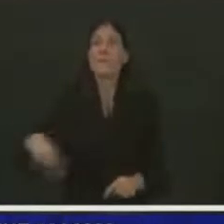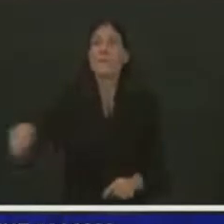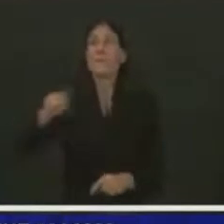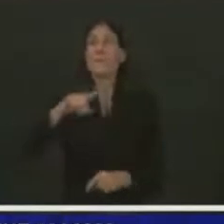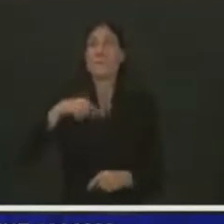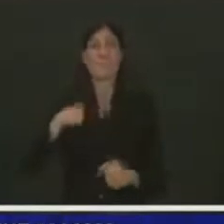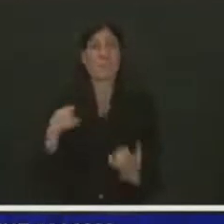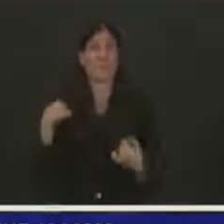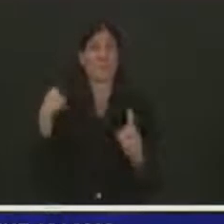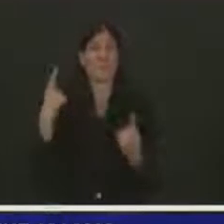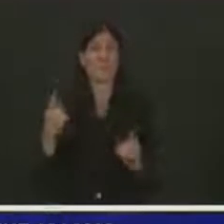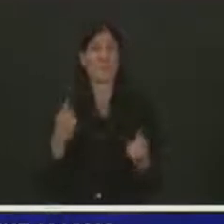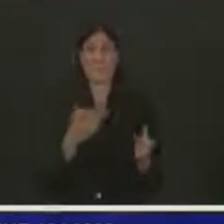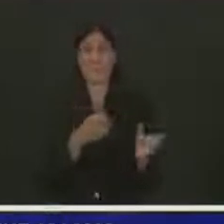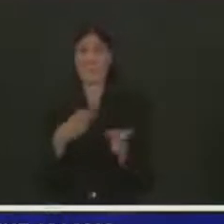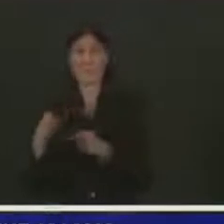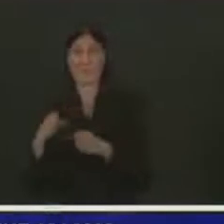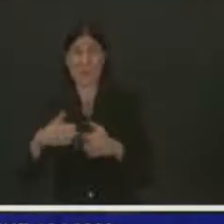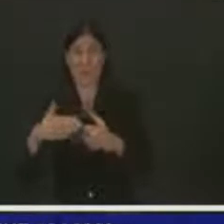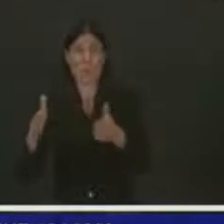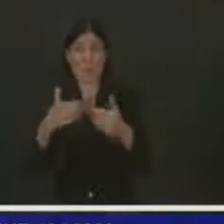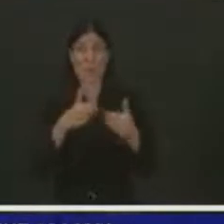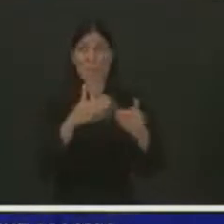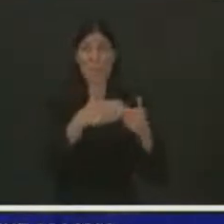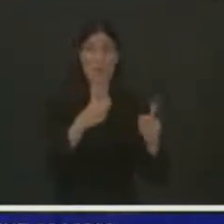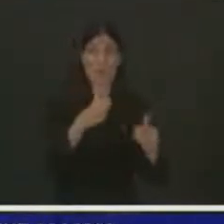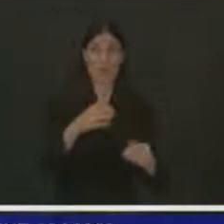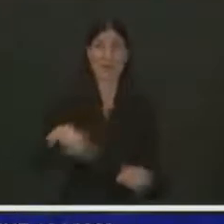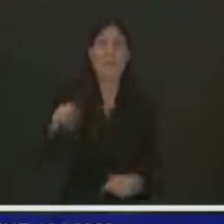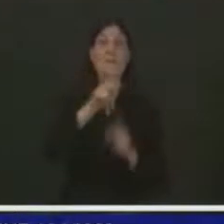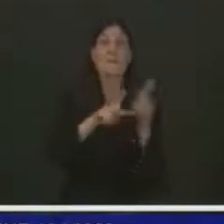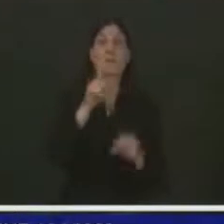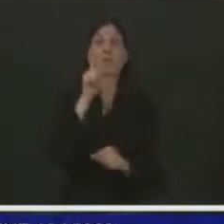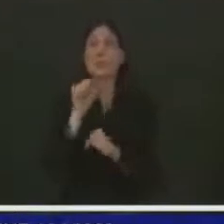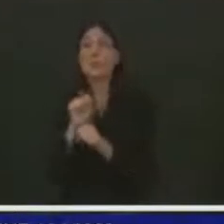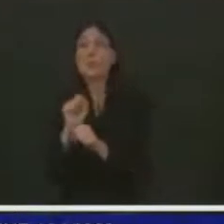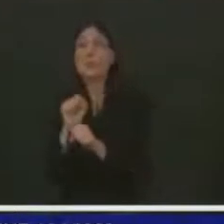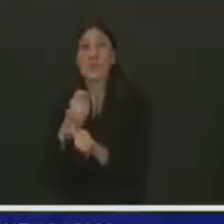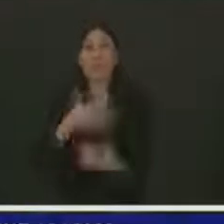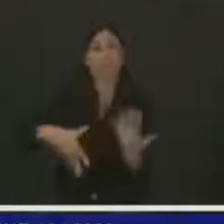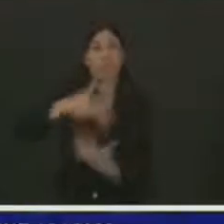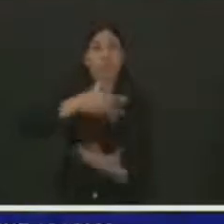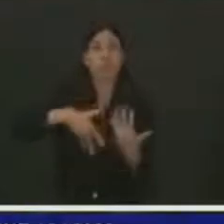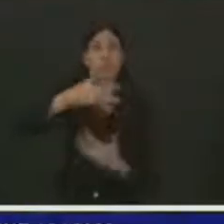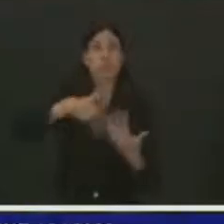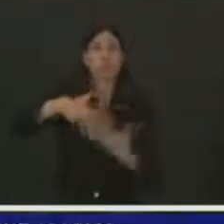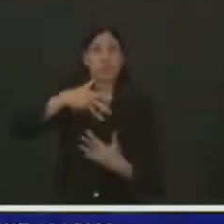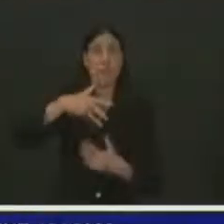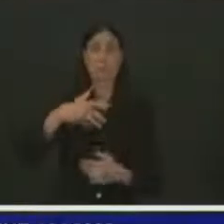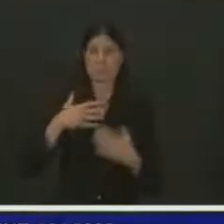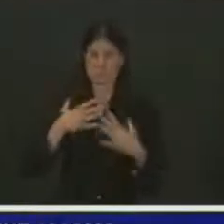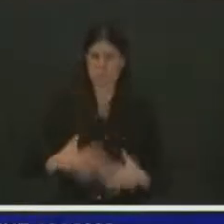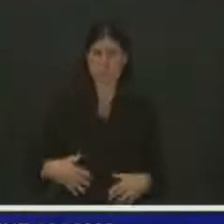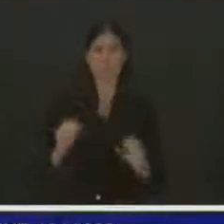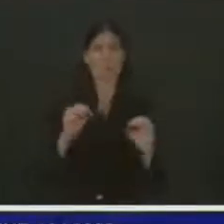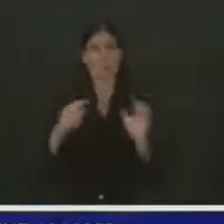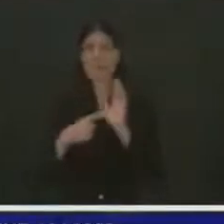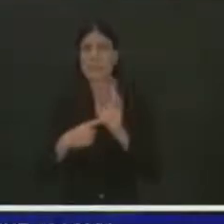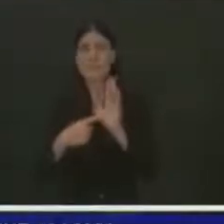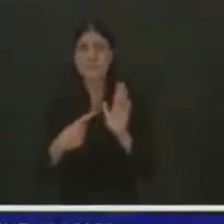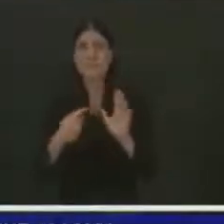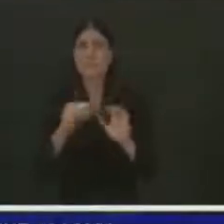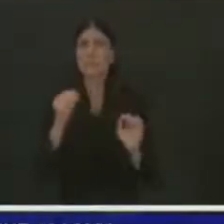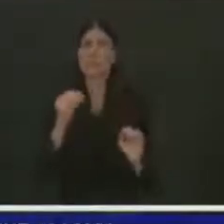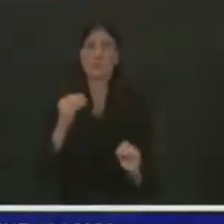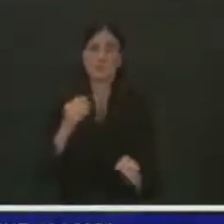COVID-19 testing to people in certain high contact occupations. And we thank you and encourage you to get